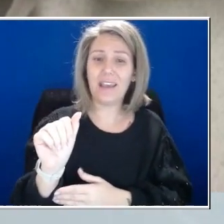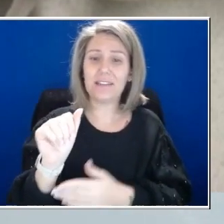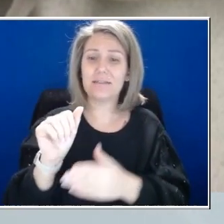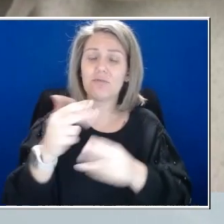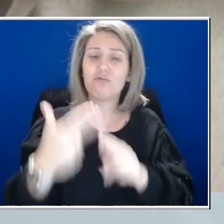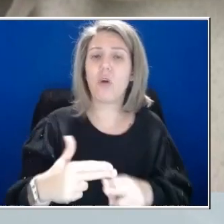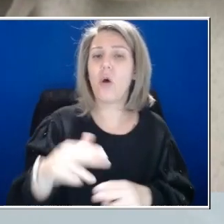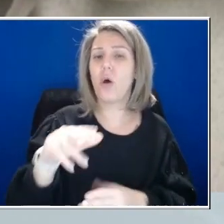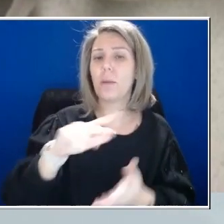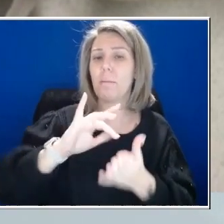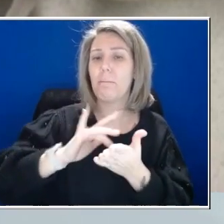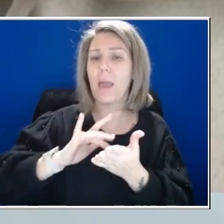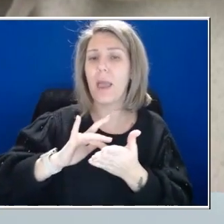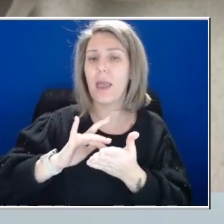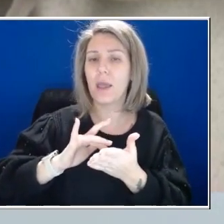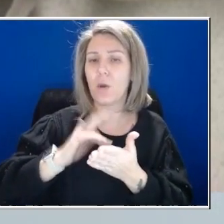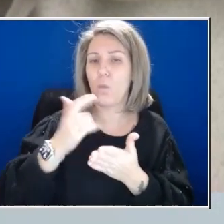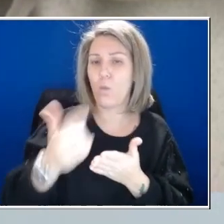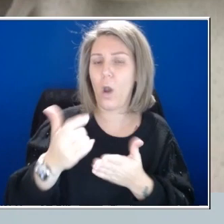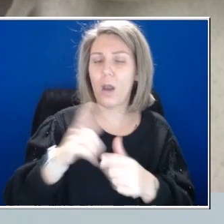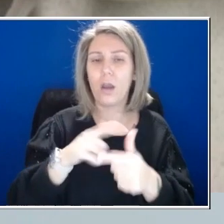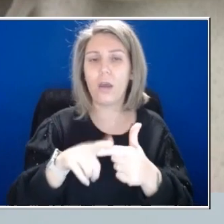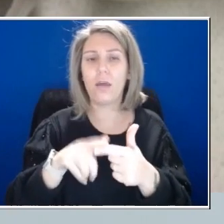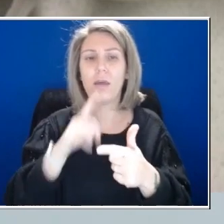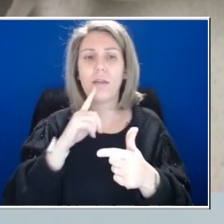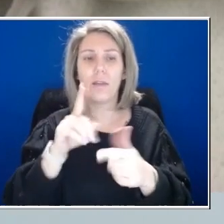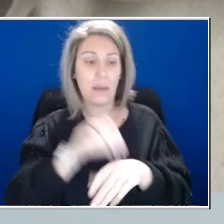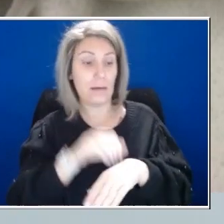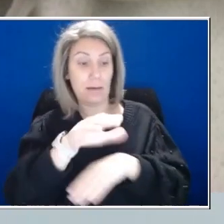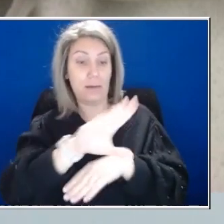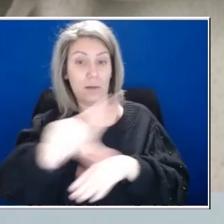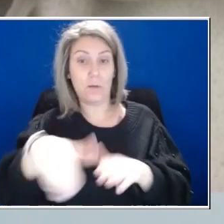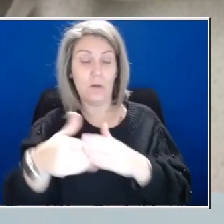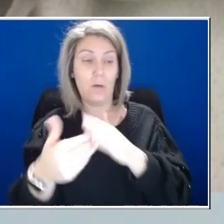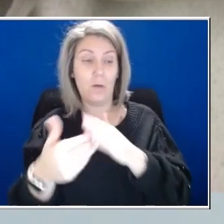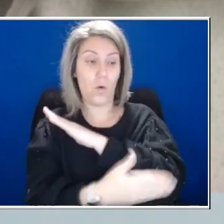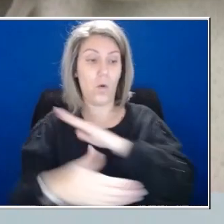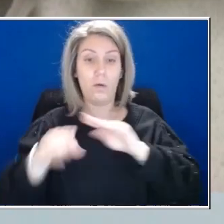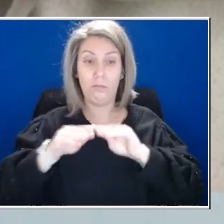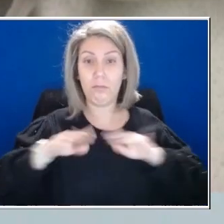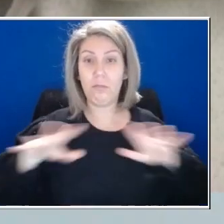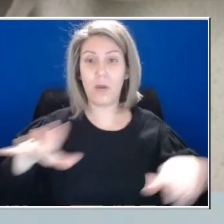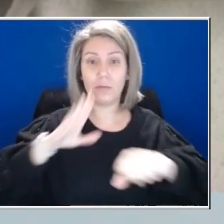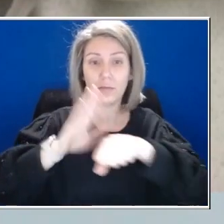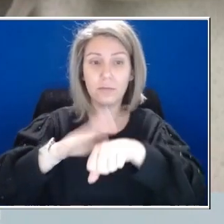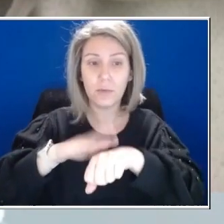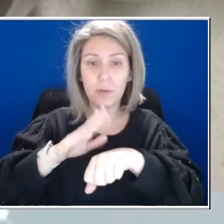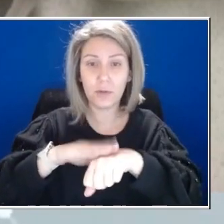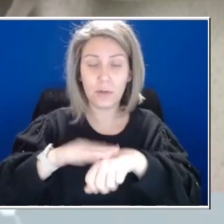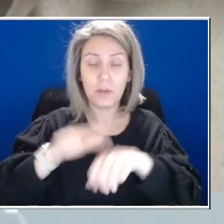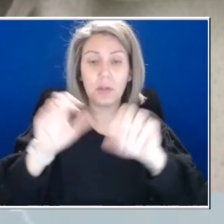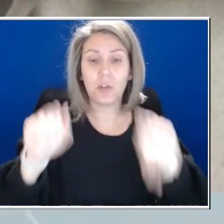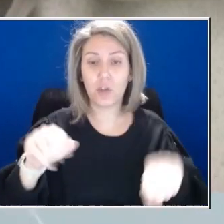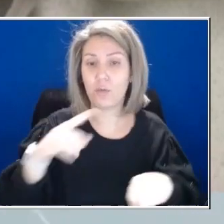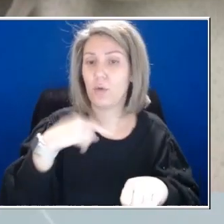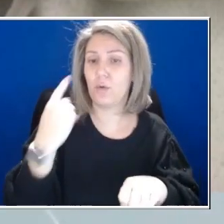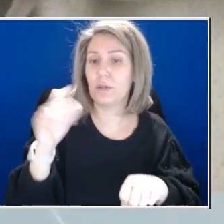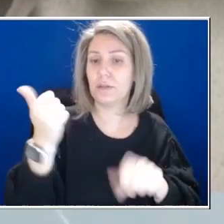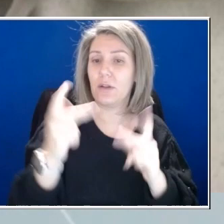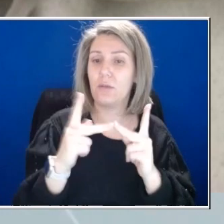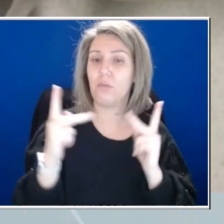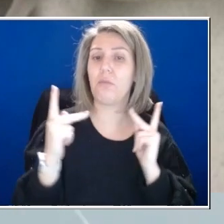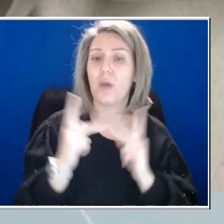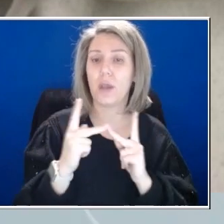they were then eventually able to send out to the entire country this kind of alert that this could be a risk in other places. So this